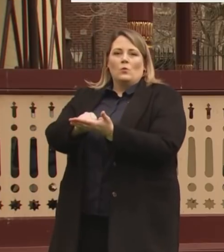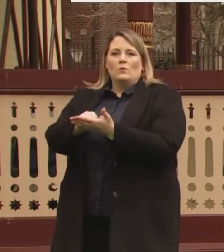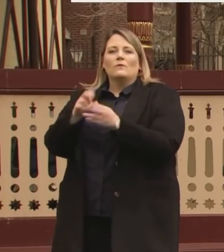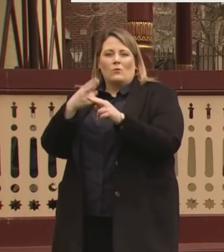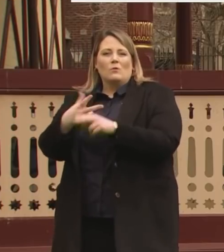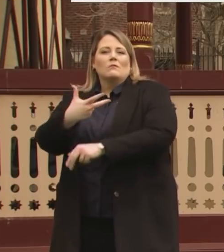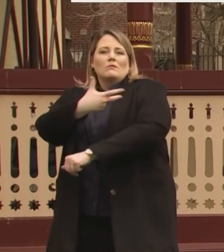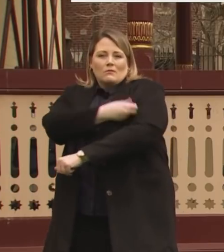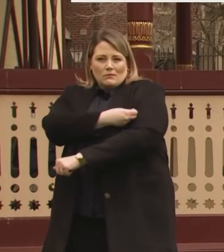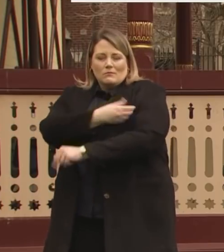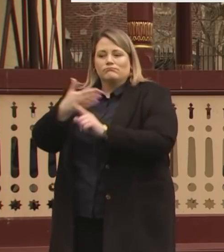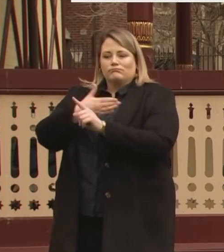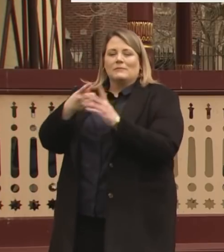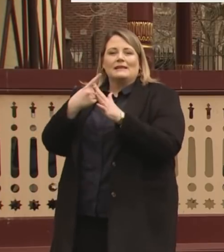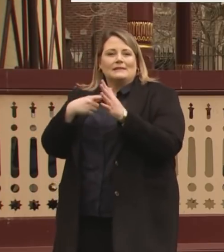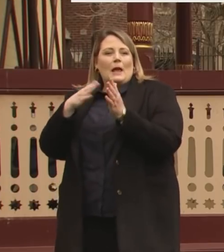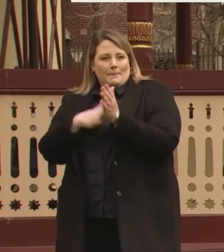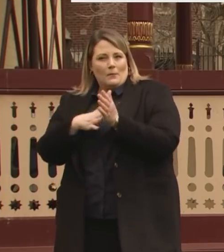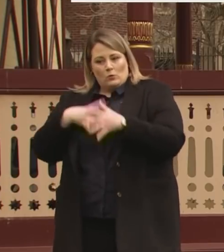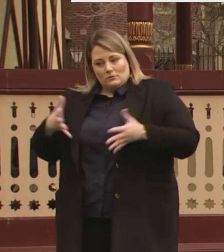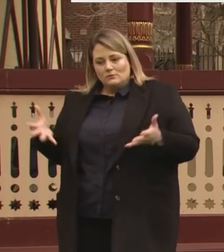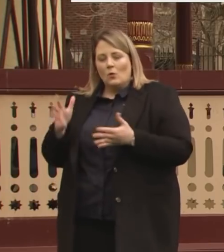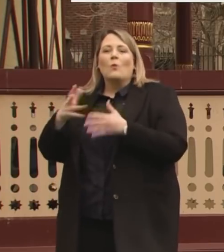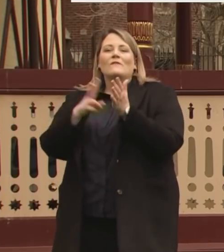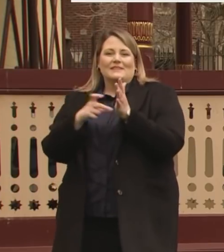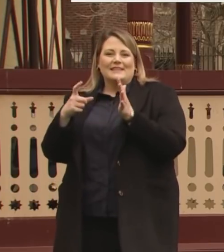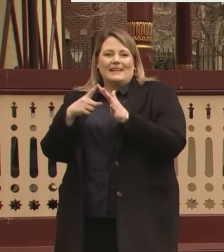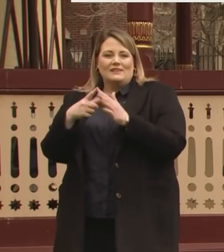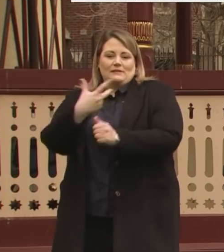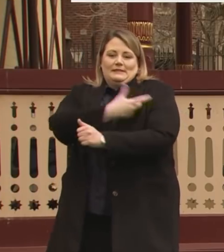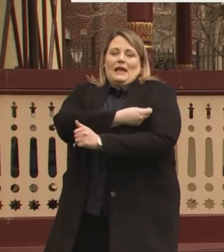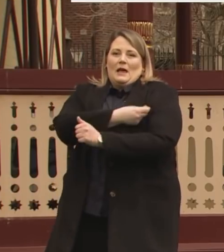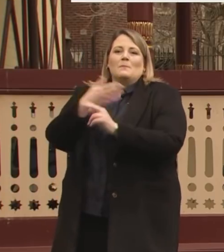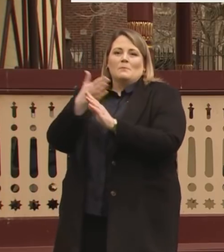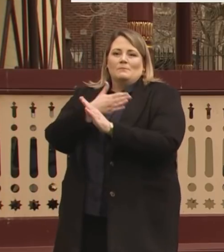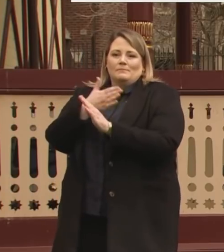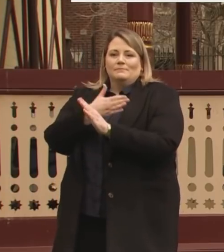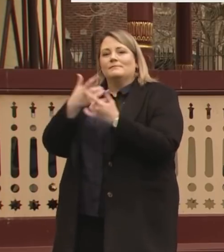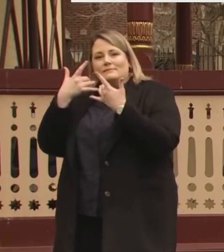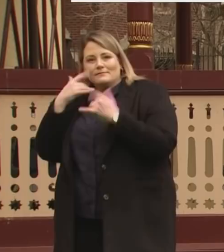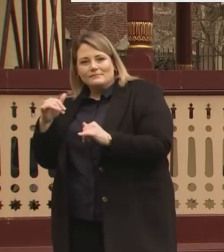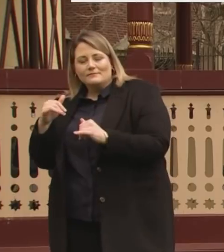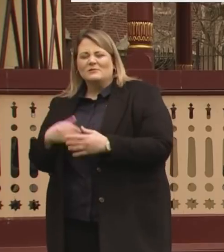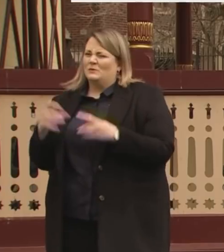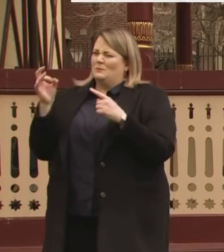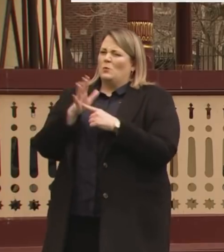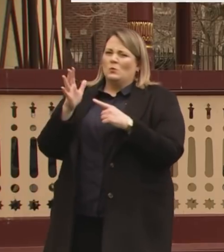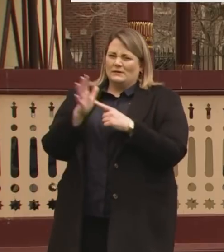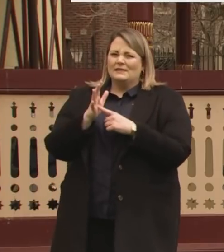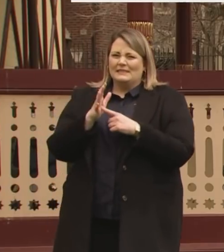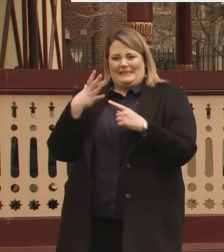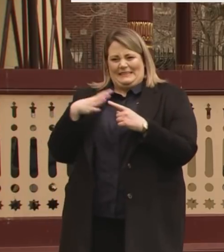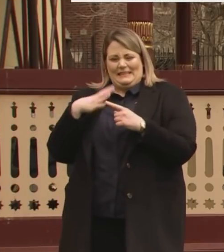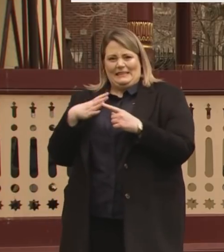head into exams. Some may welcome that, some may not, but it is a critical opportunity for them, and we need to make sure that we keep them as safe